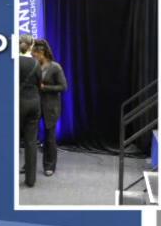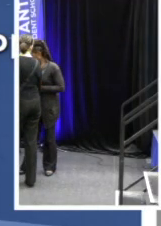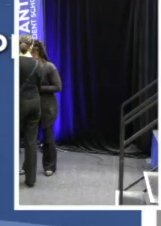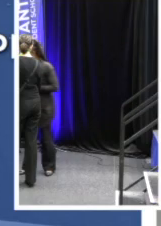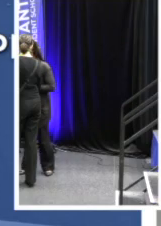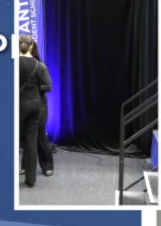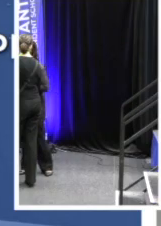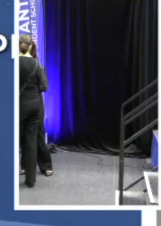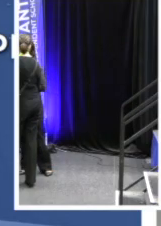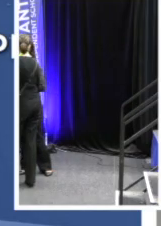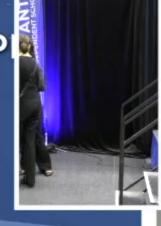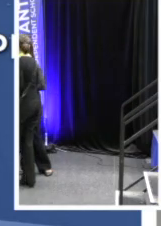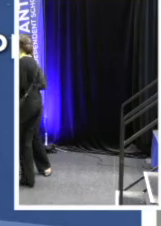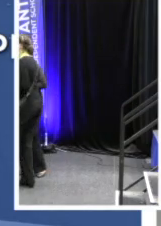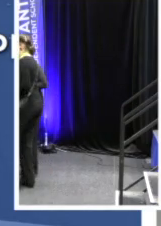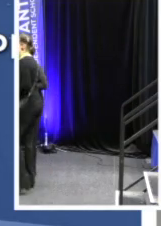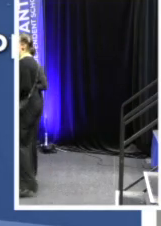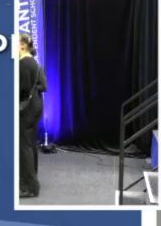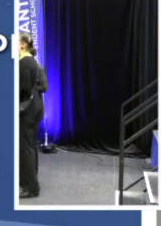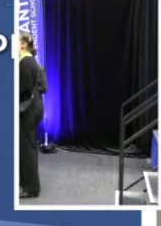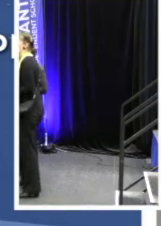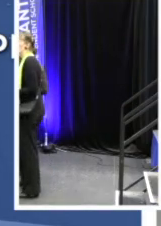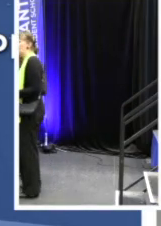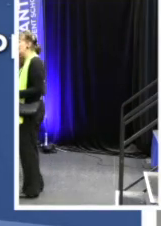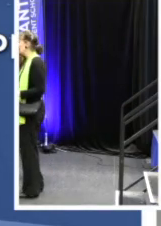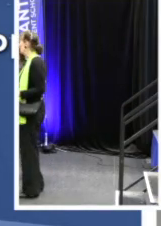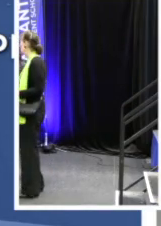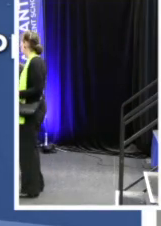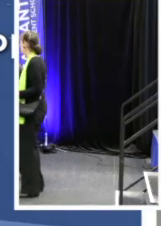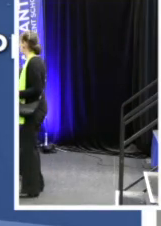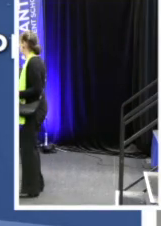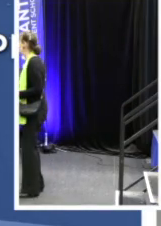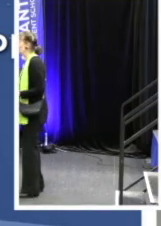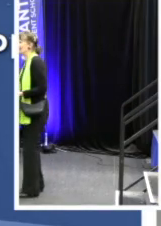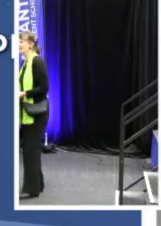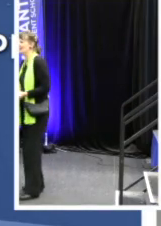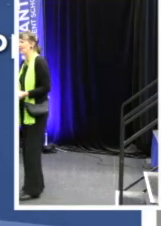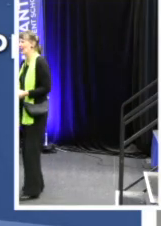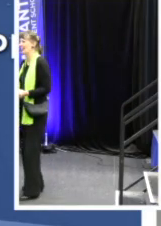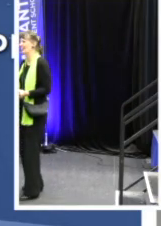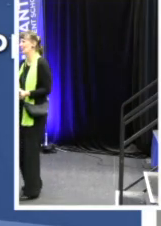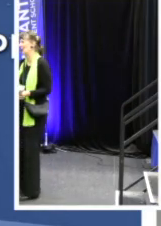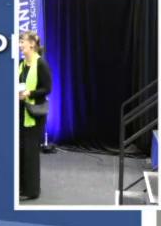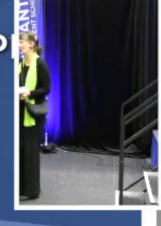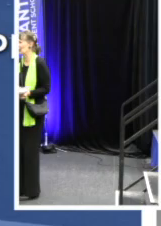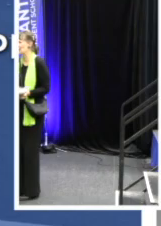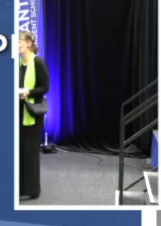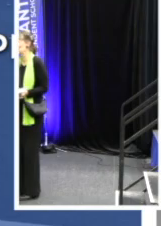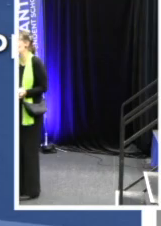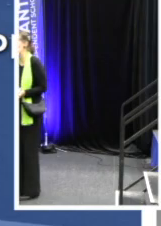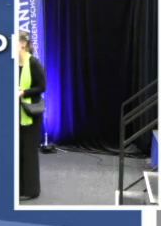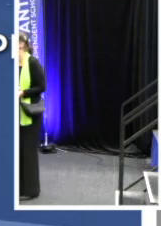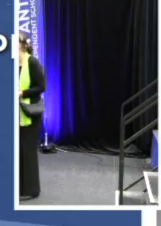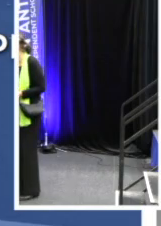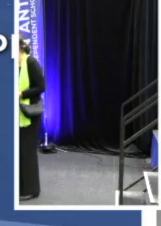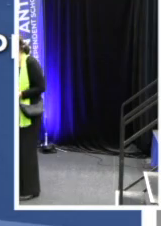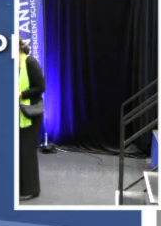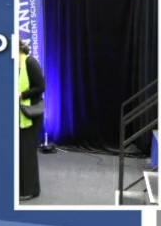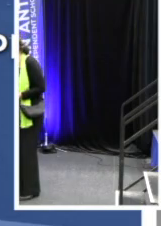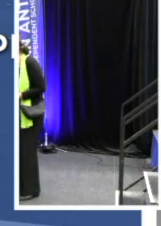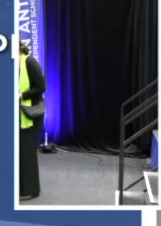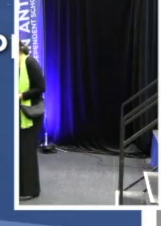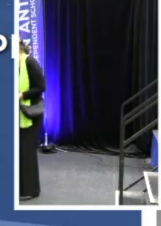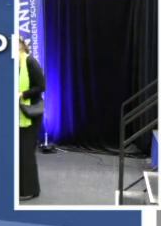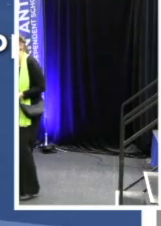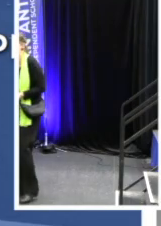www.saisd.net/graduation2024. There you can view an archive live stream of the graduation. And we are on social media. Be sure to